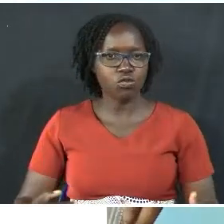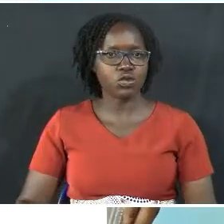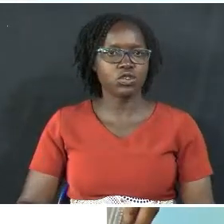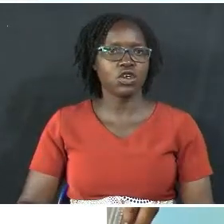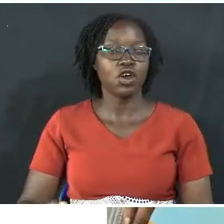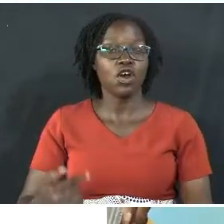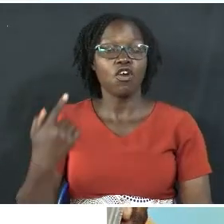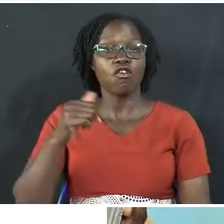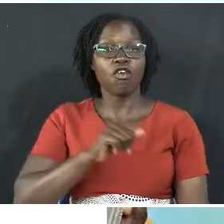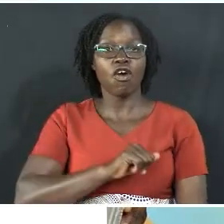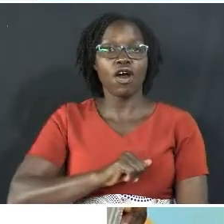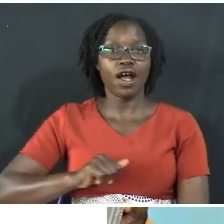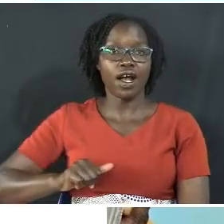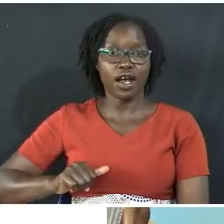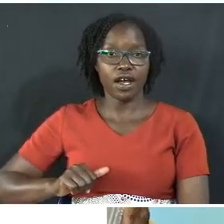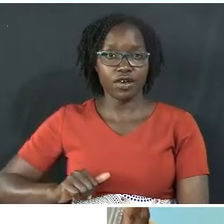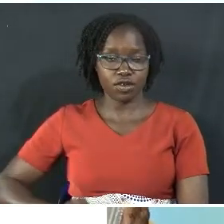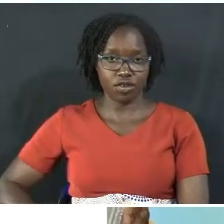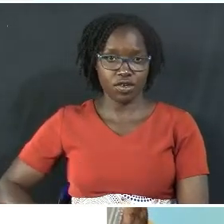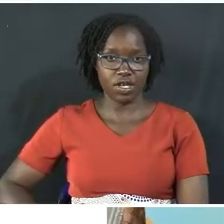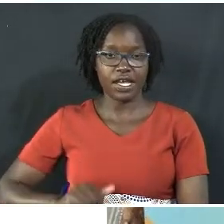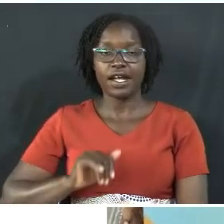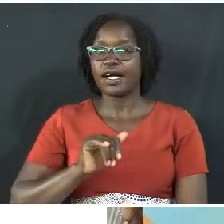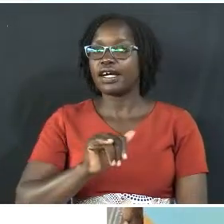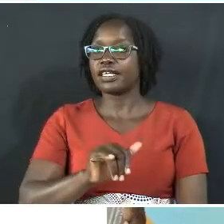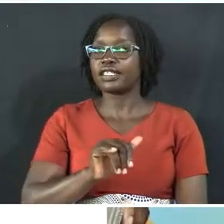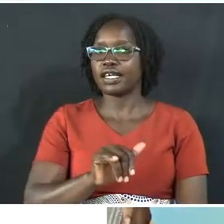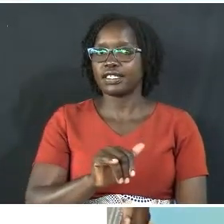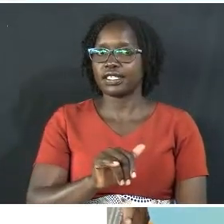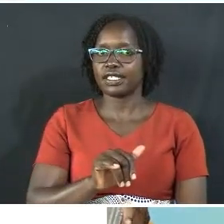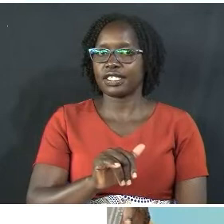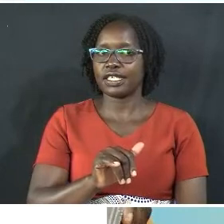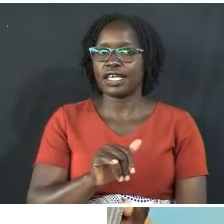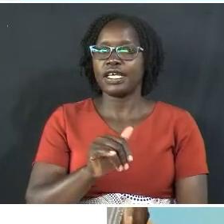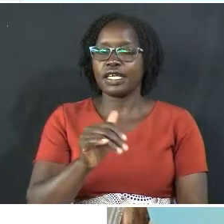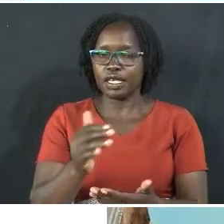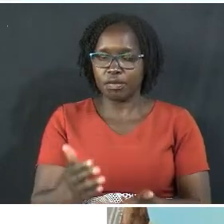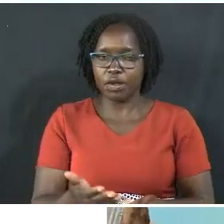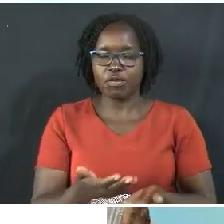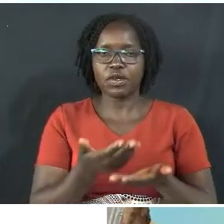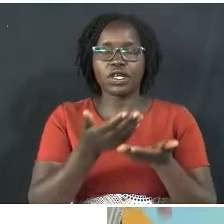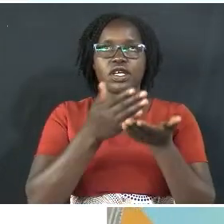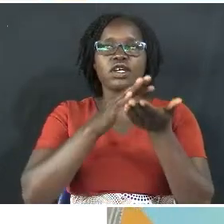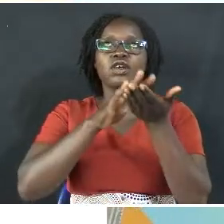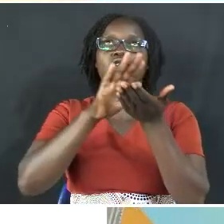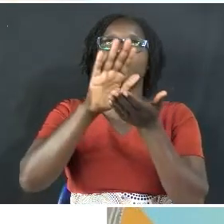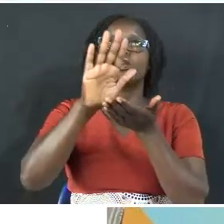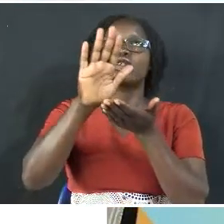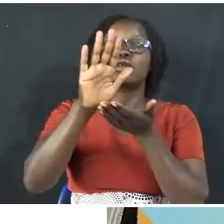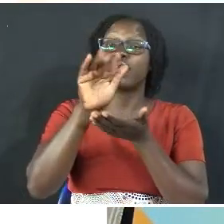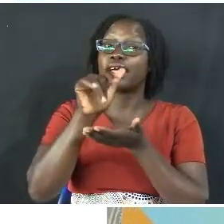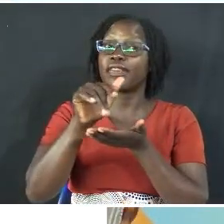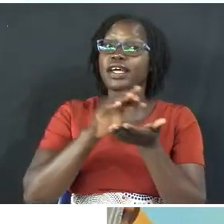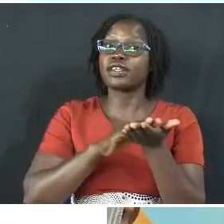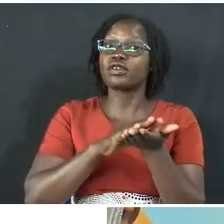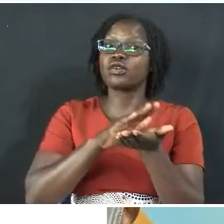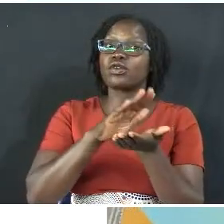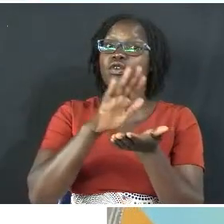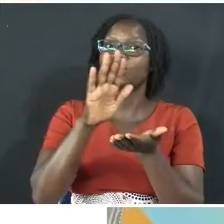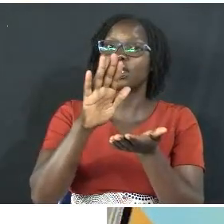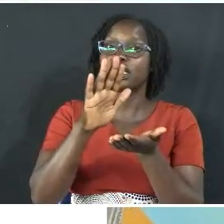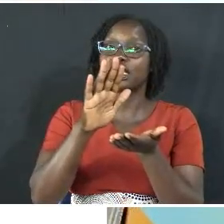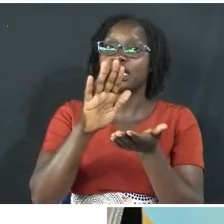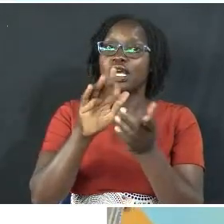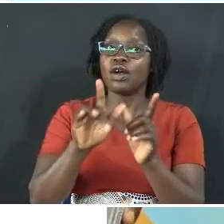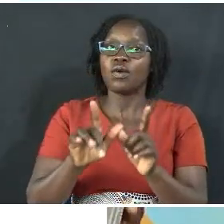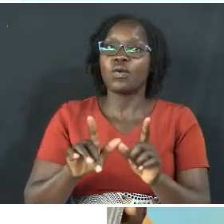Aaron, that it may bring glory unto him, and that glory will